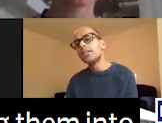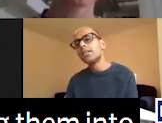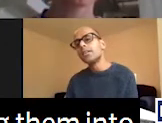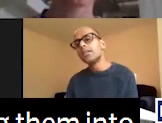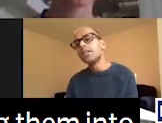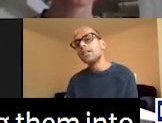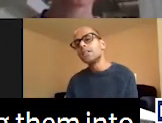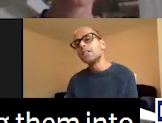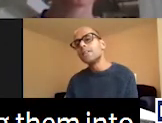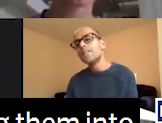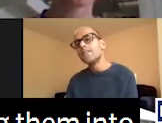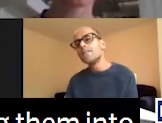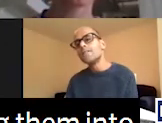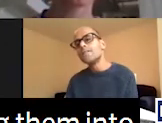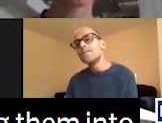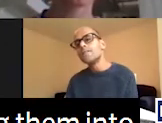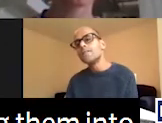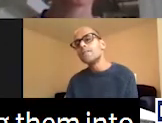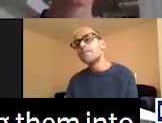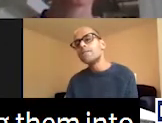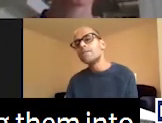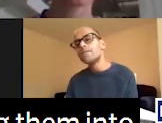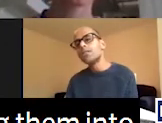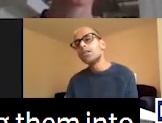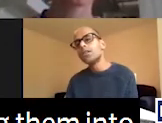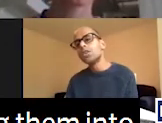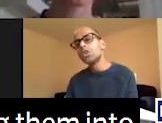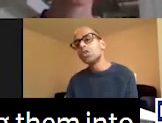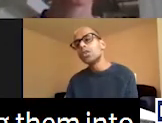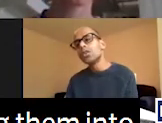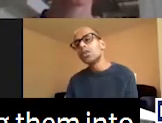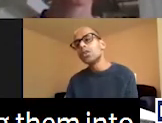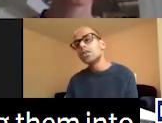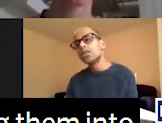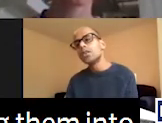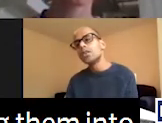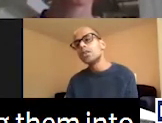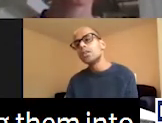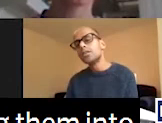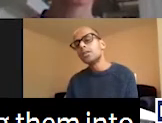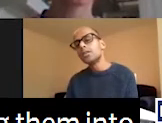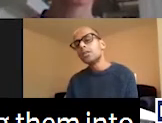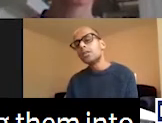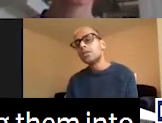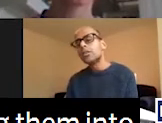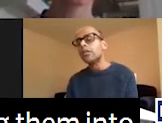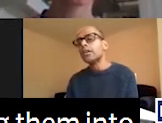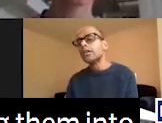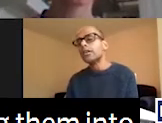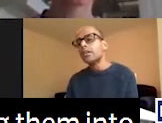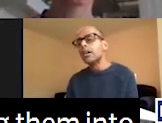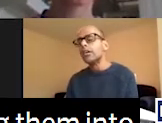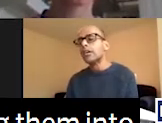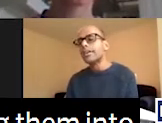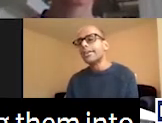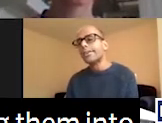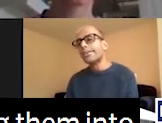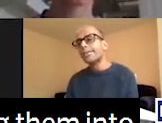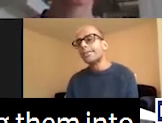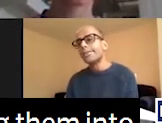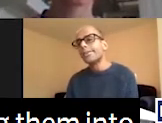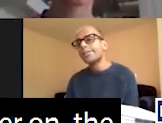it'd be kind of working with maybe 12, 13, 14 year olds, and then progressing them into maybe youth football. Youth football ends up